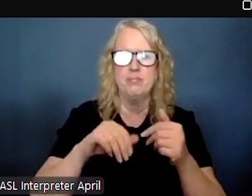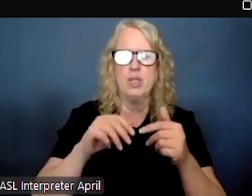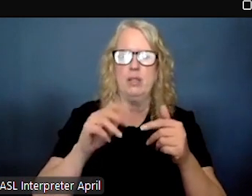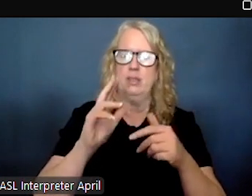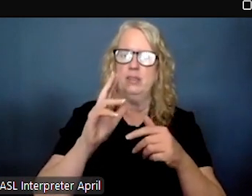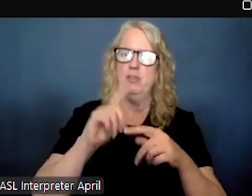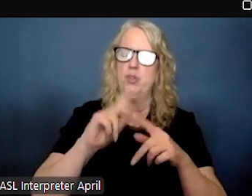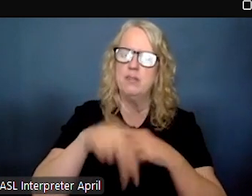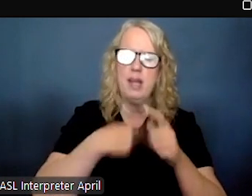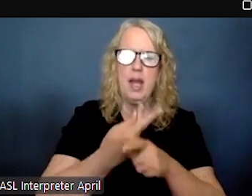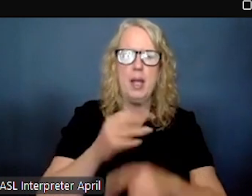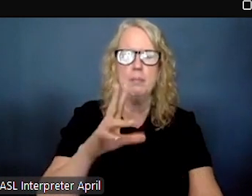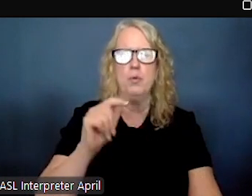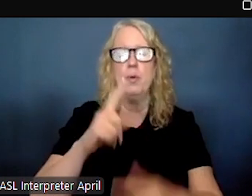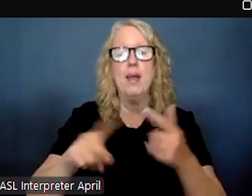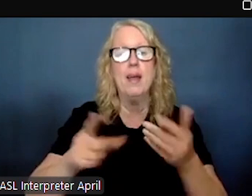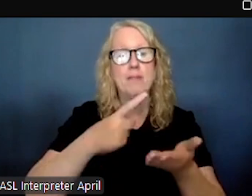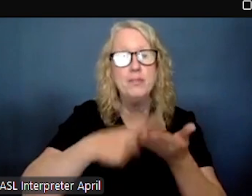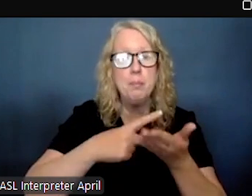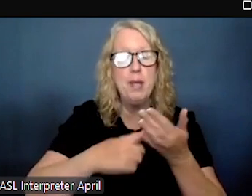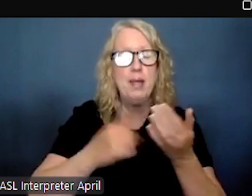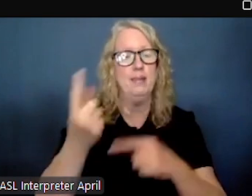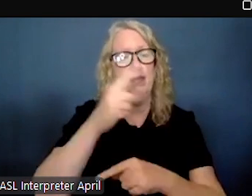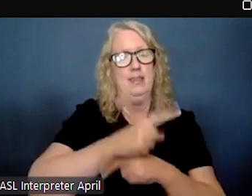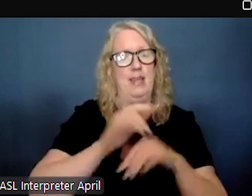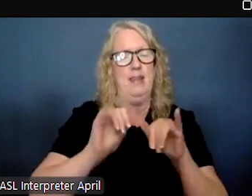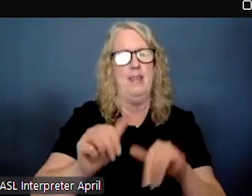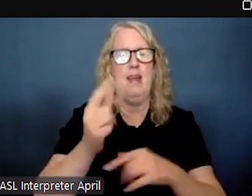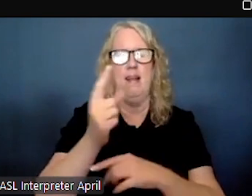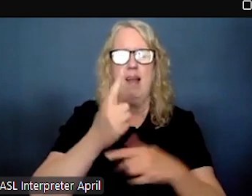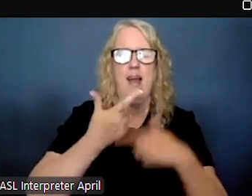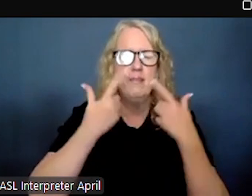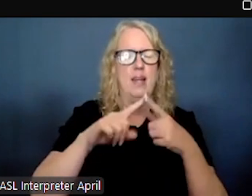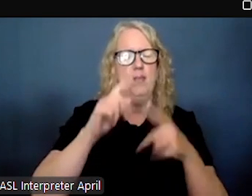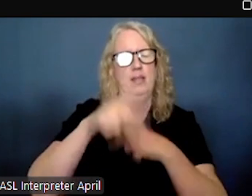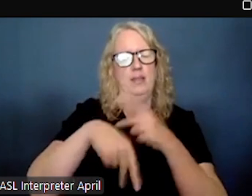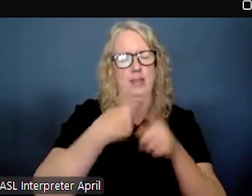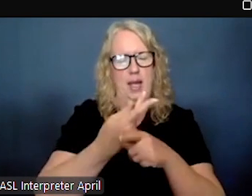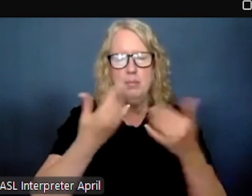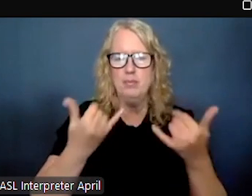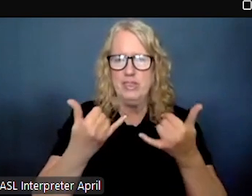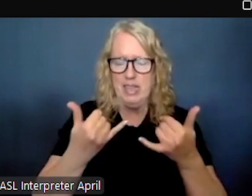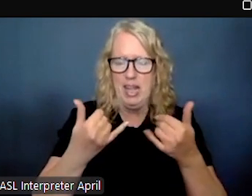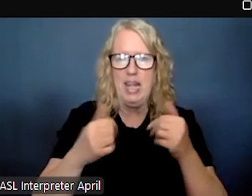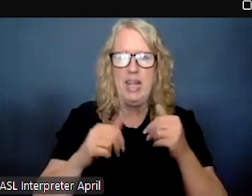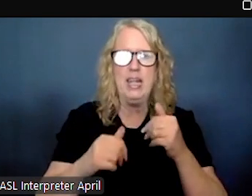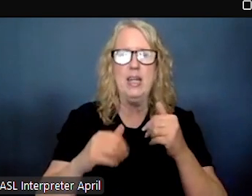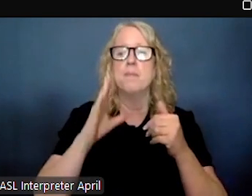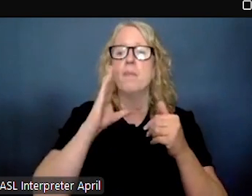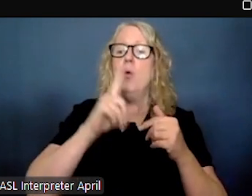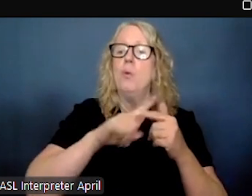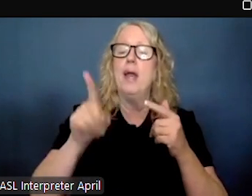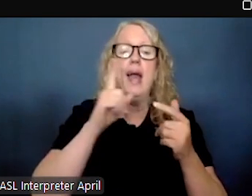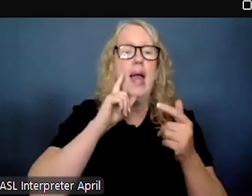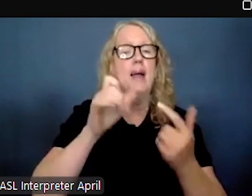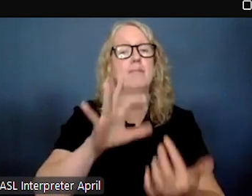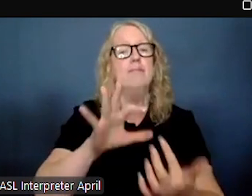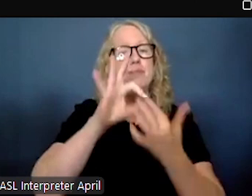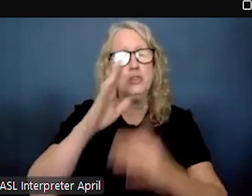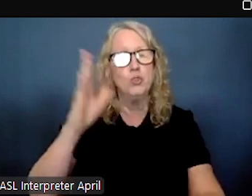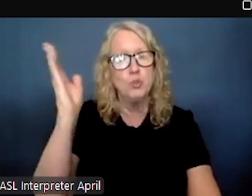formats that we have. We have debates. We have a day in the life, which is the type we have today. We have feature